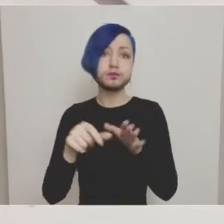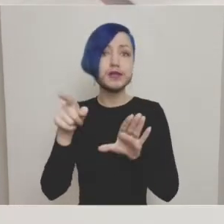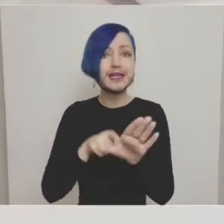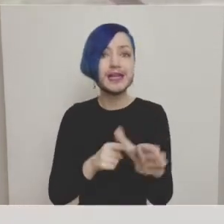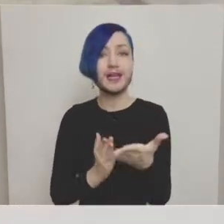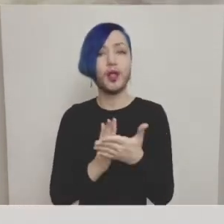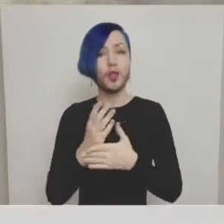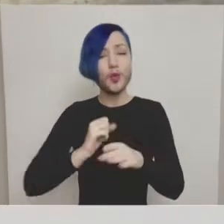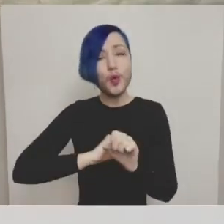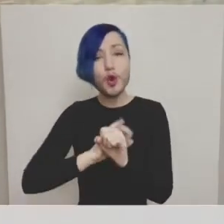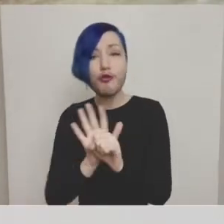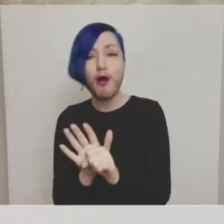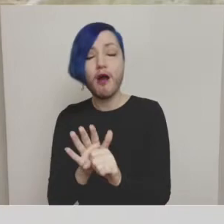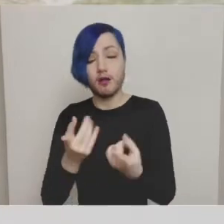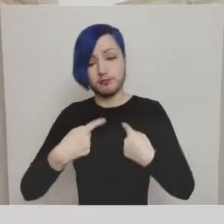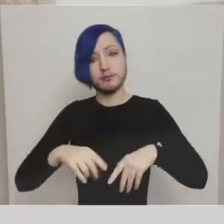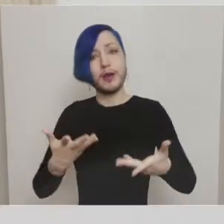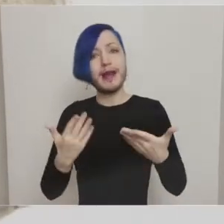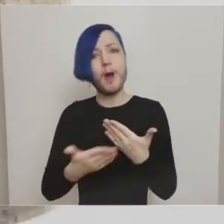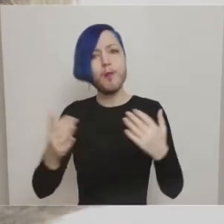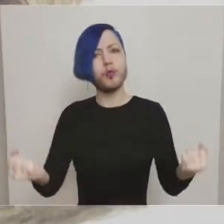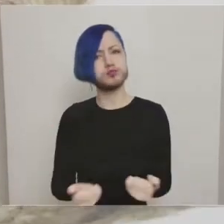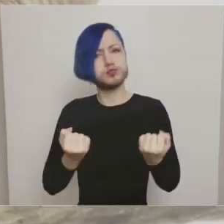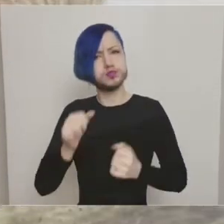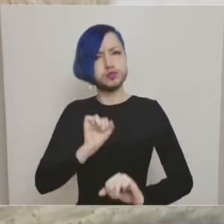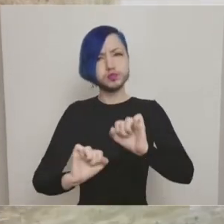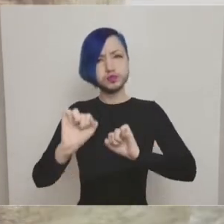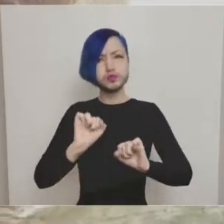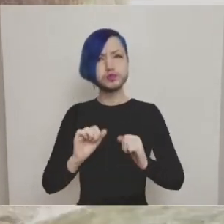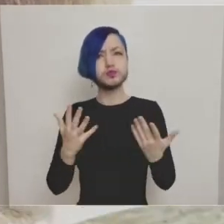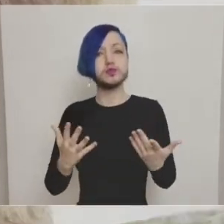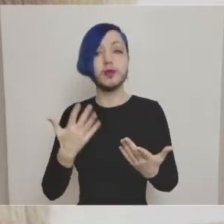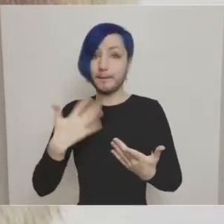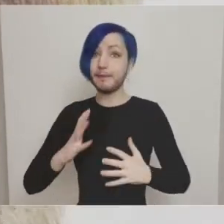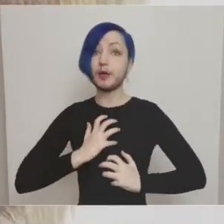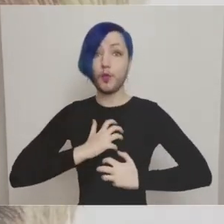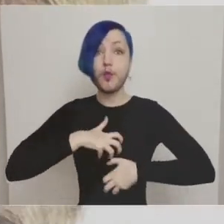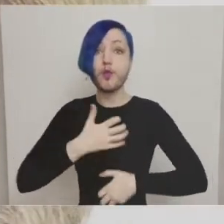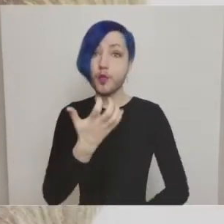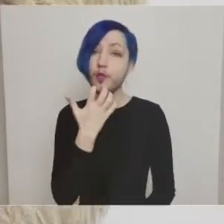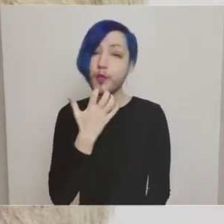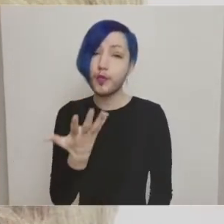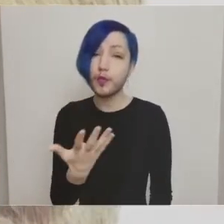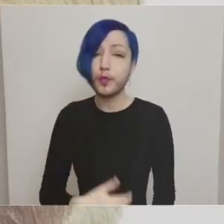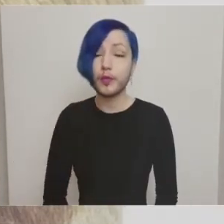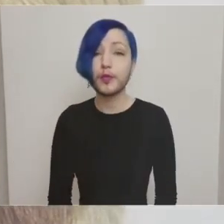a pandemic has required a newfound resilience and a good deal of adaptation.